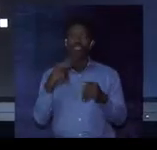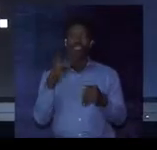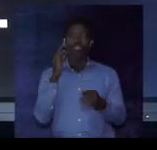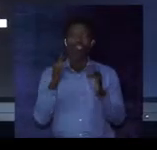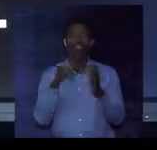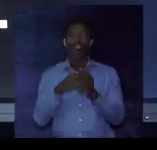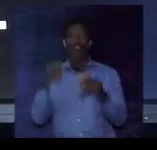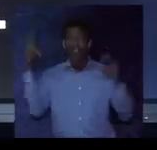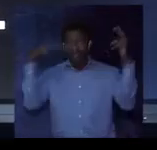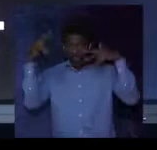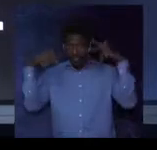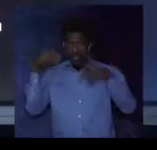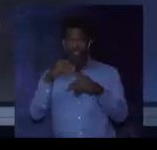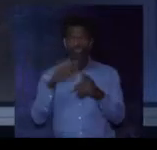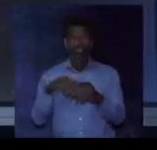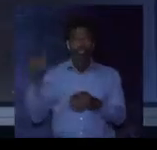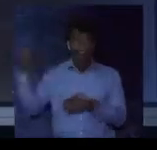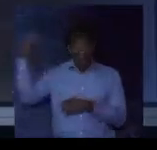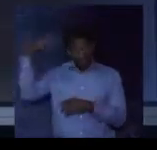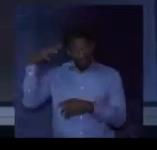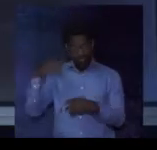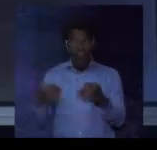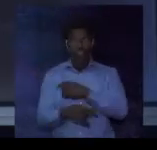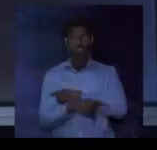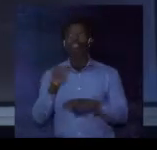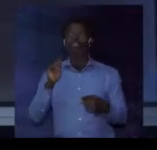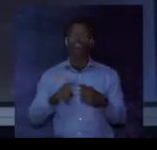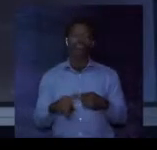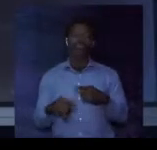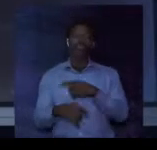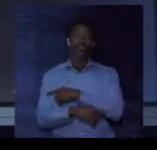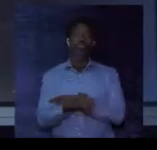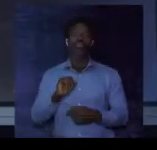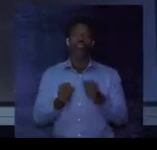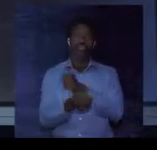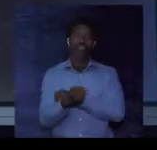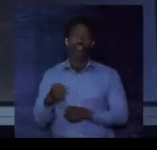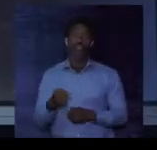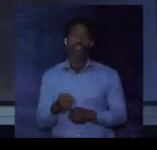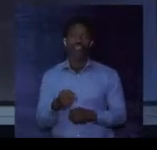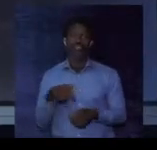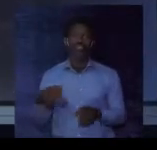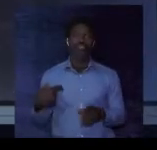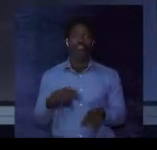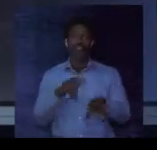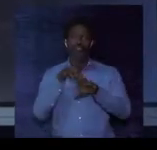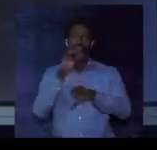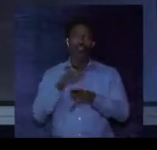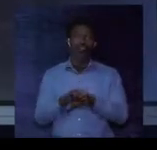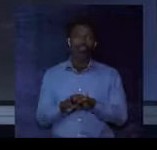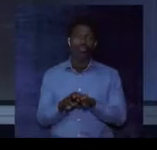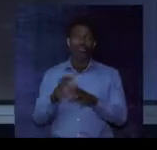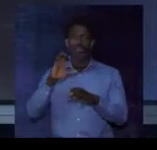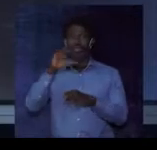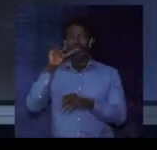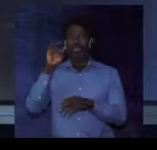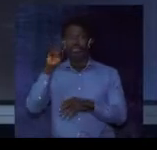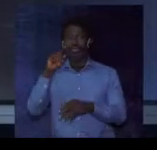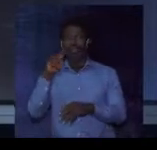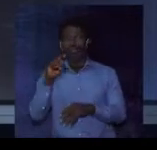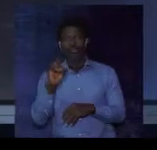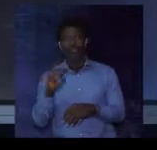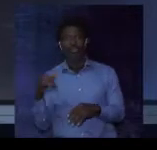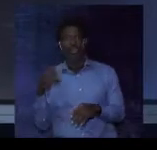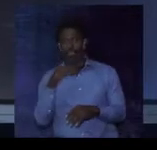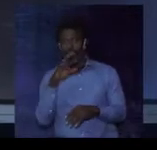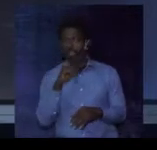is raining or if it is sunny. So that is day-to-day changes. Now let's look at climate. Weather and climate